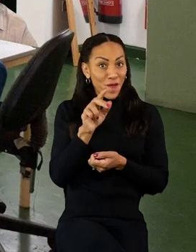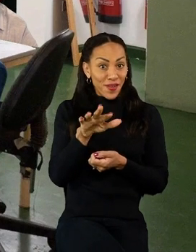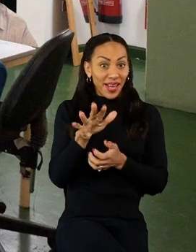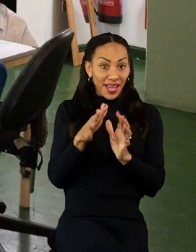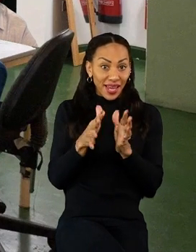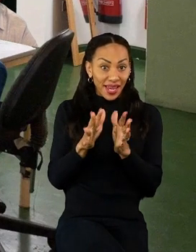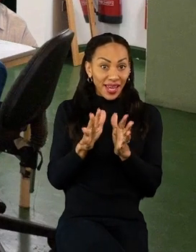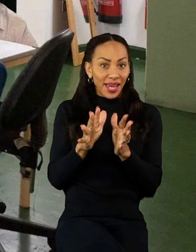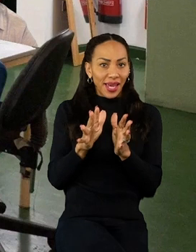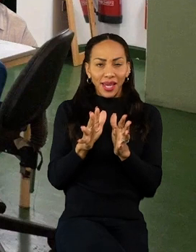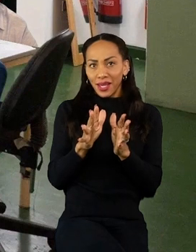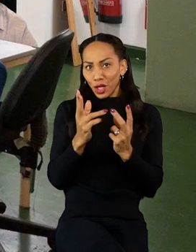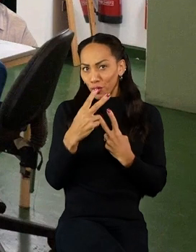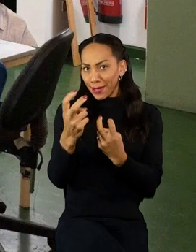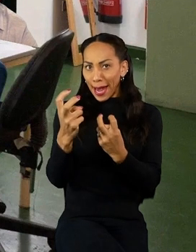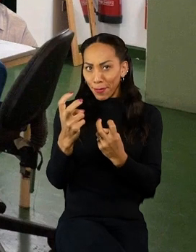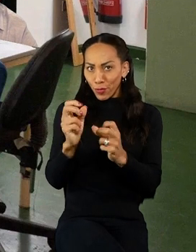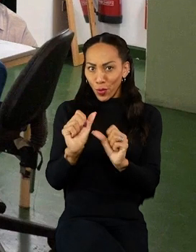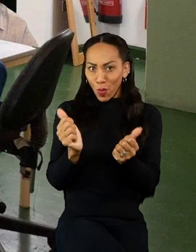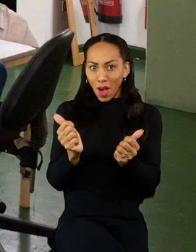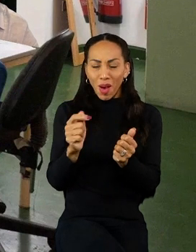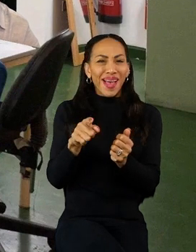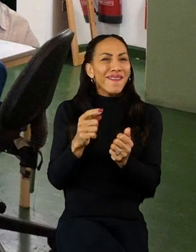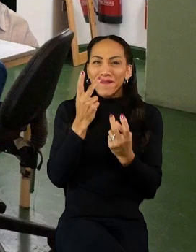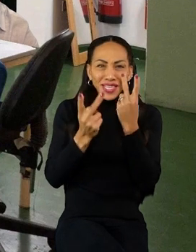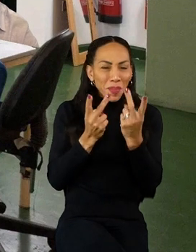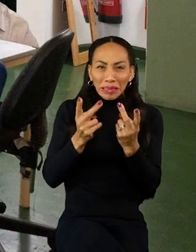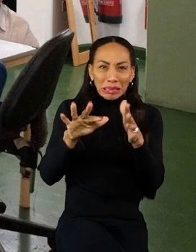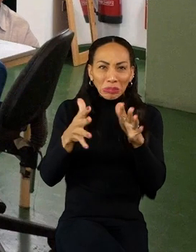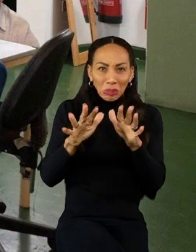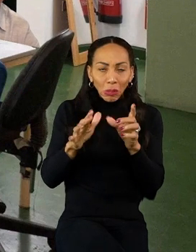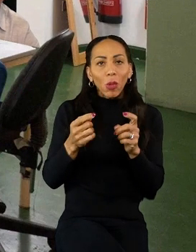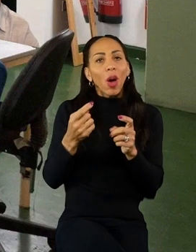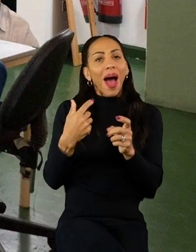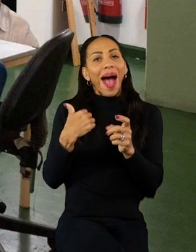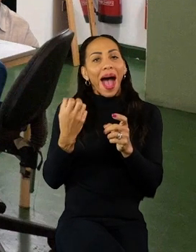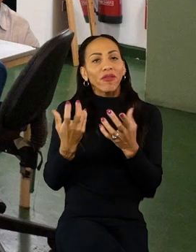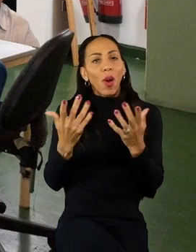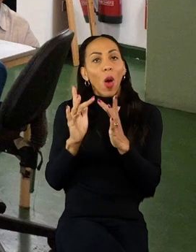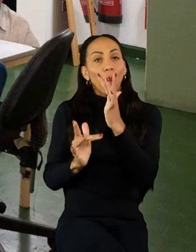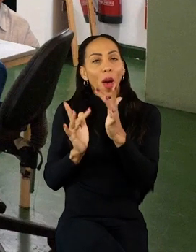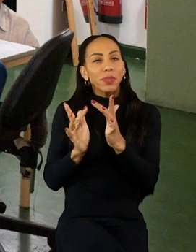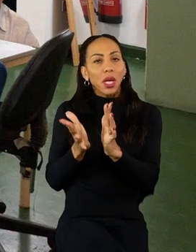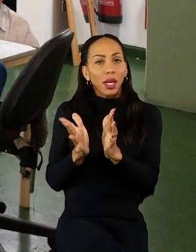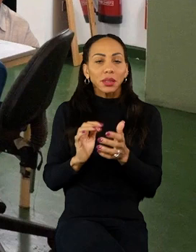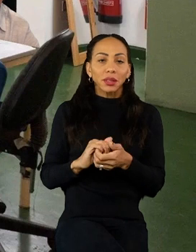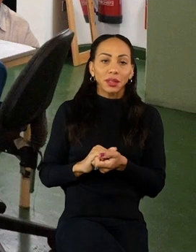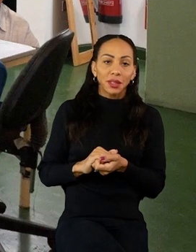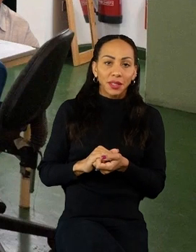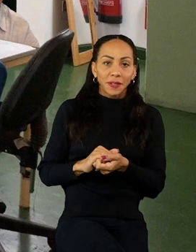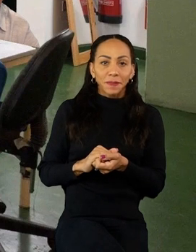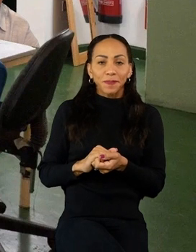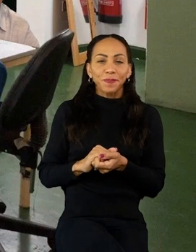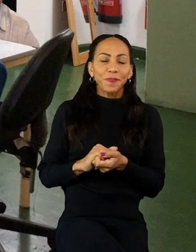So yeah, hopefully that came through for you on there. Apologies, it is on the website. If the quality isn't quite as good as what you would